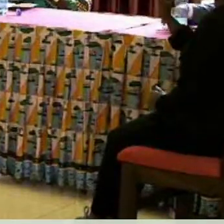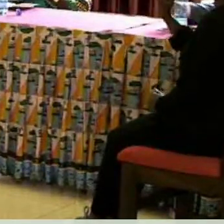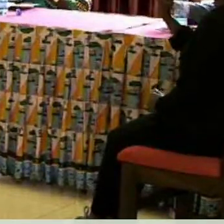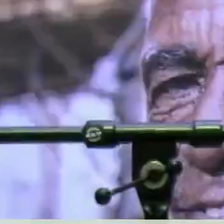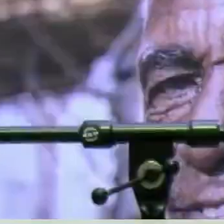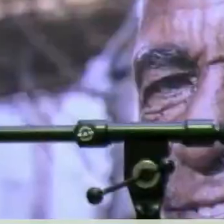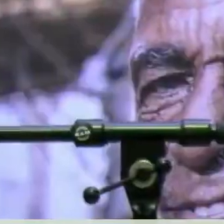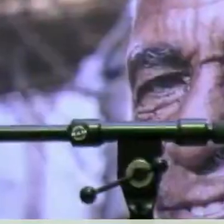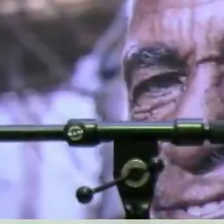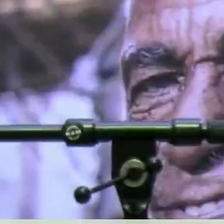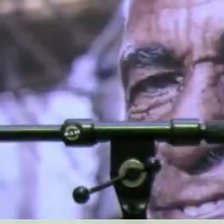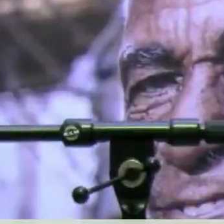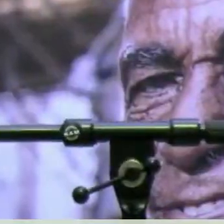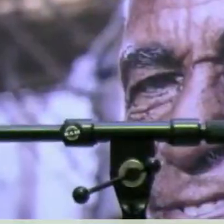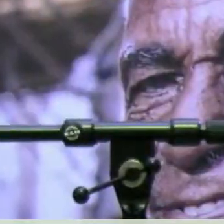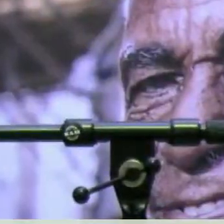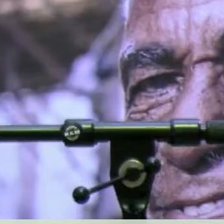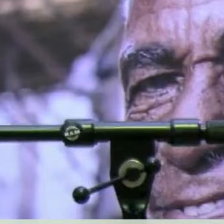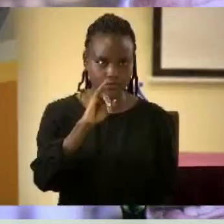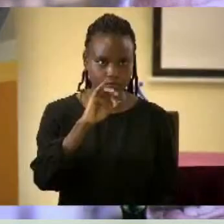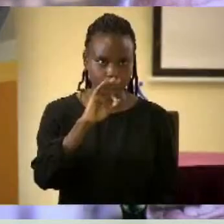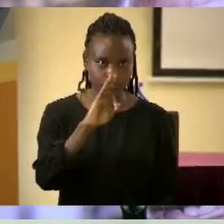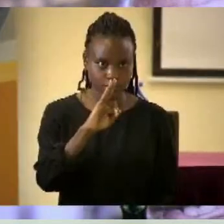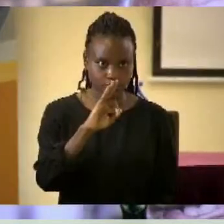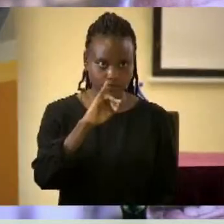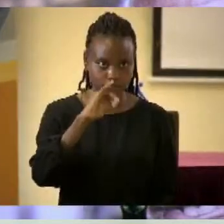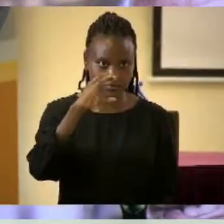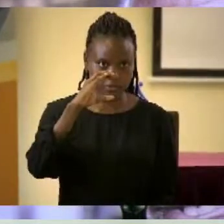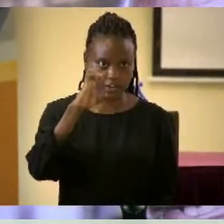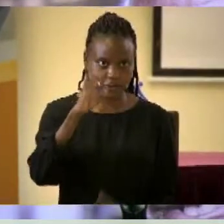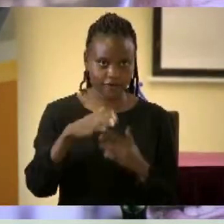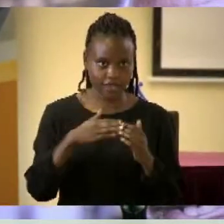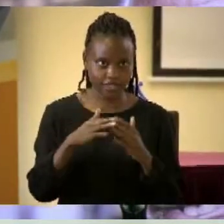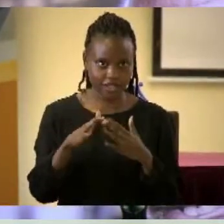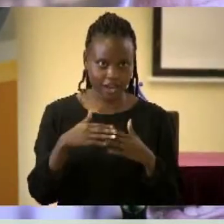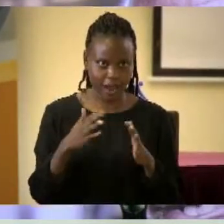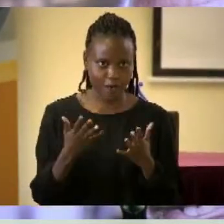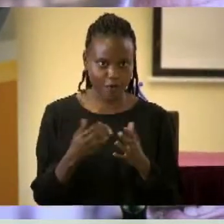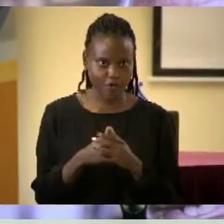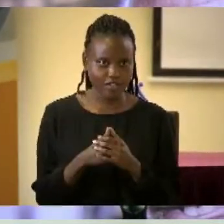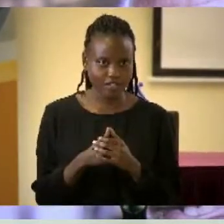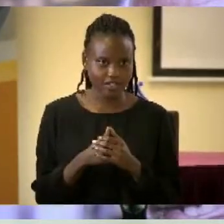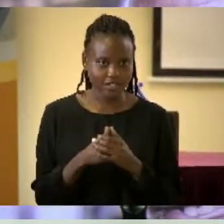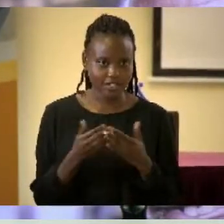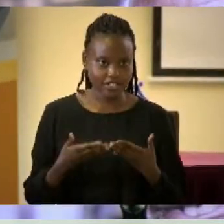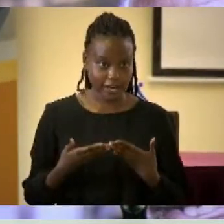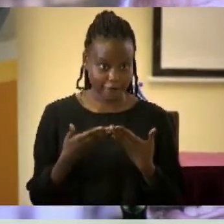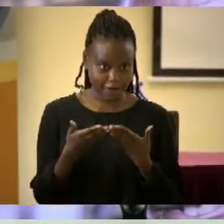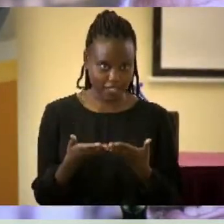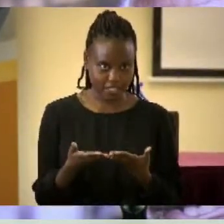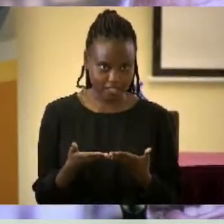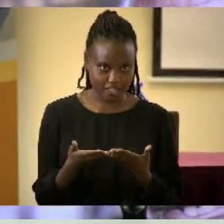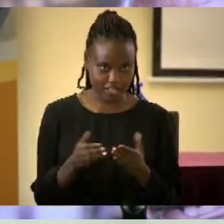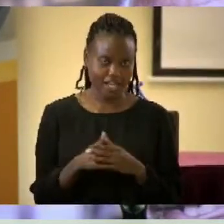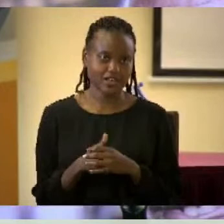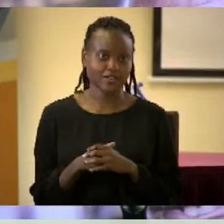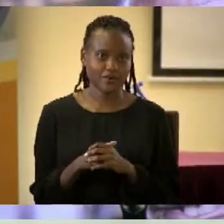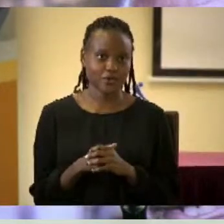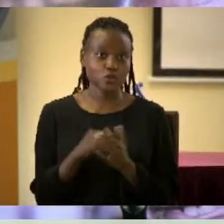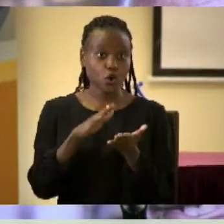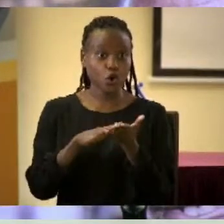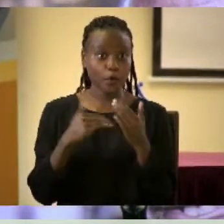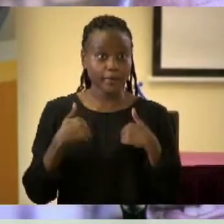be here, I would request that before she leaves, if you have any questions, any comments about what she